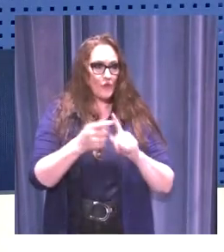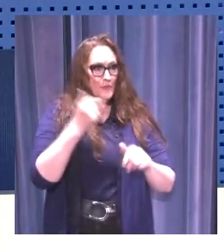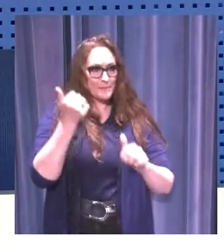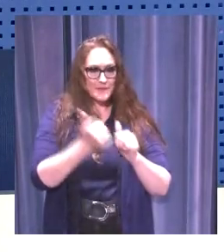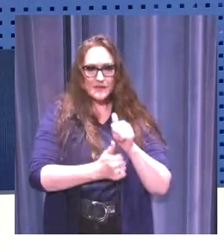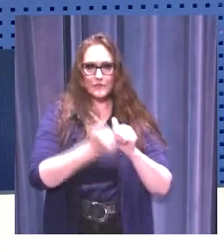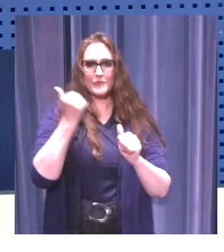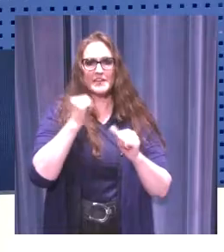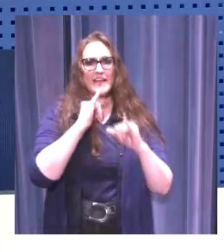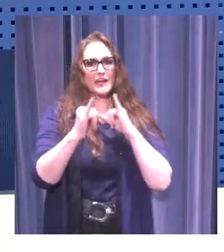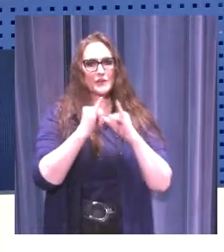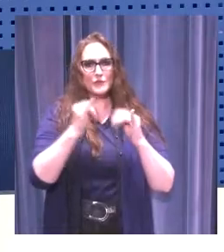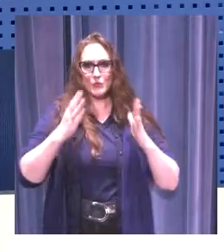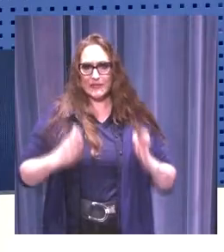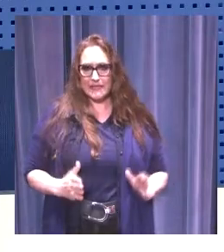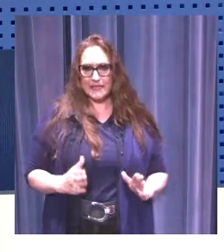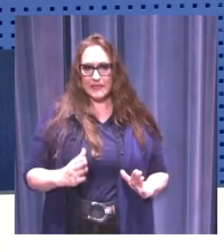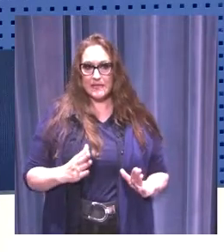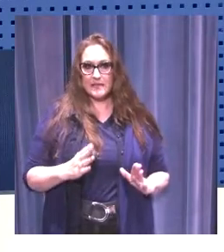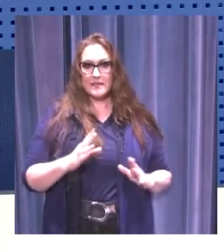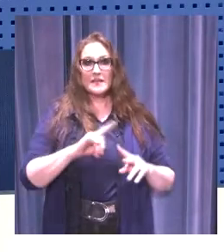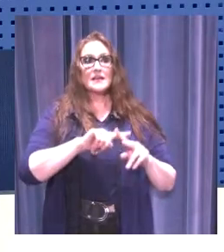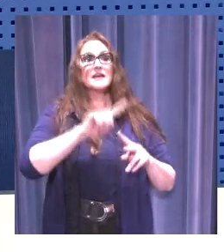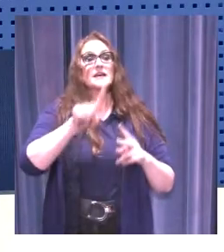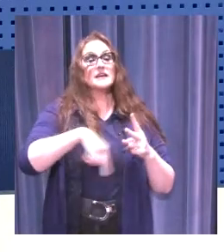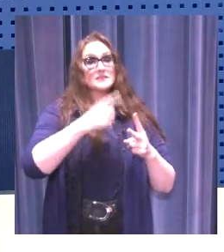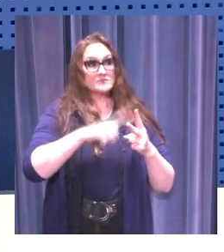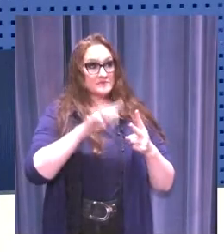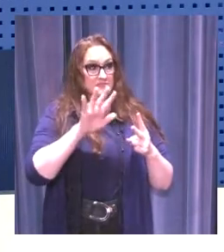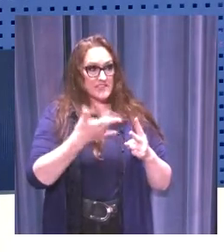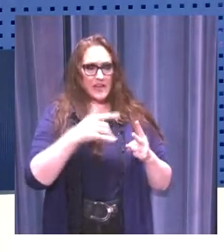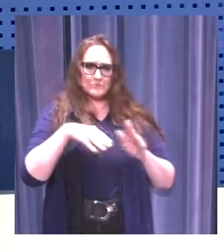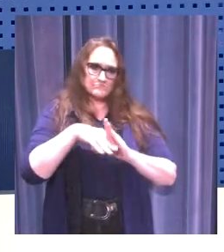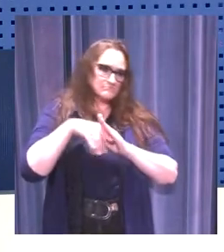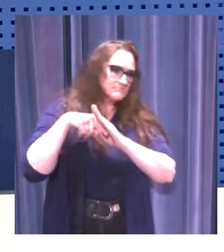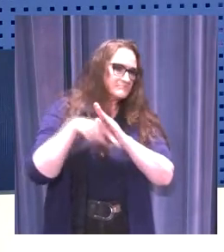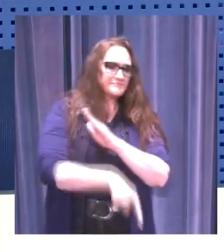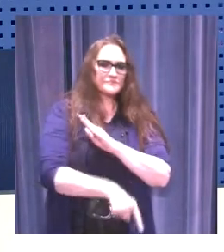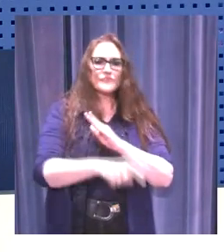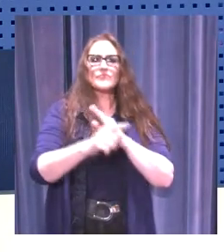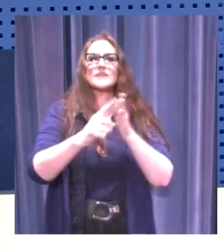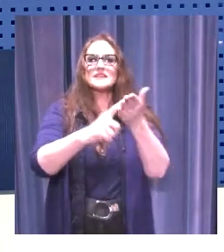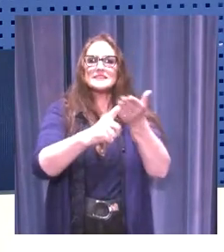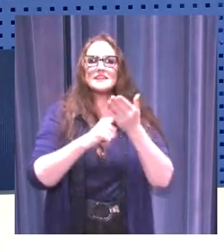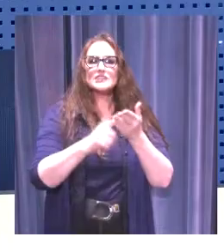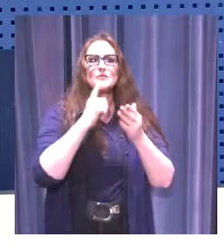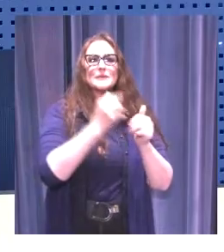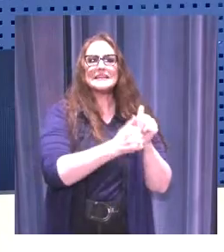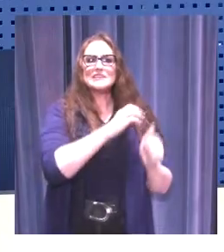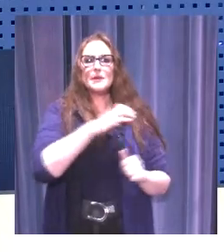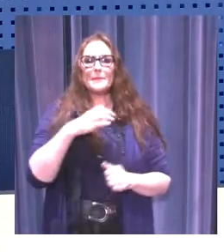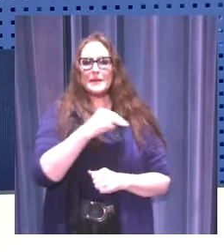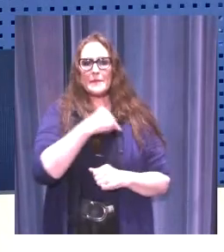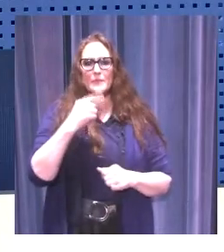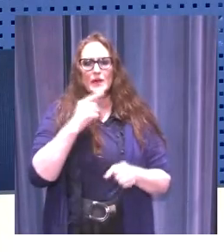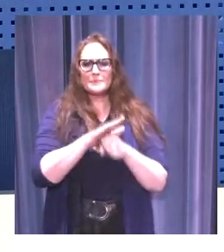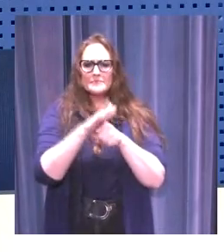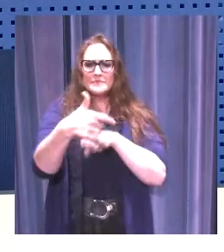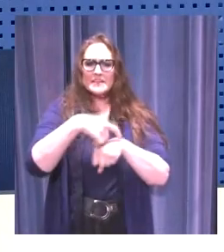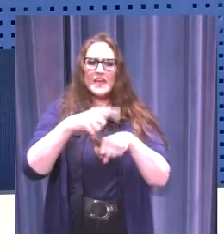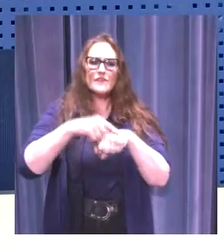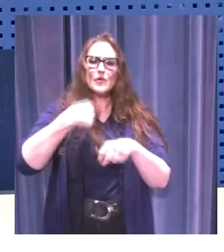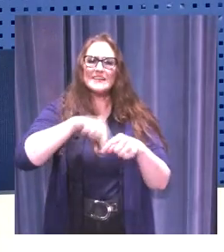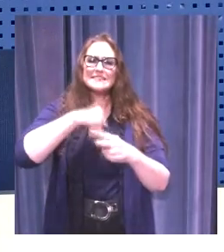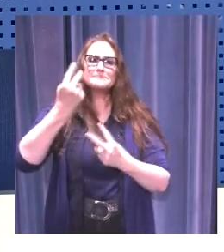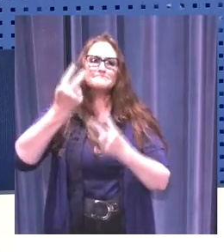every interviewee, followed by a thorough discussion of our reasoning from each committee member and adequate time for us to reflect and